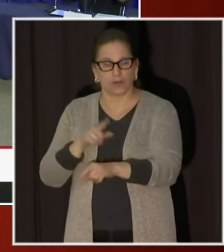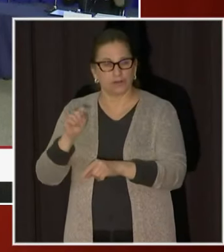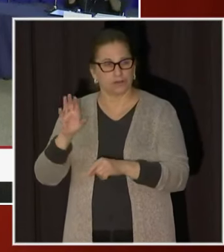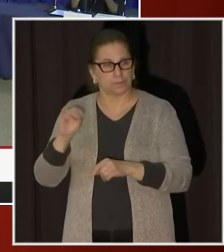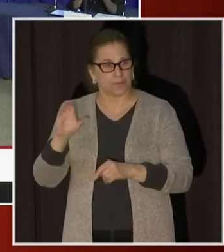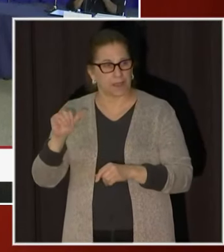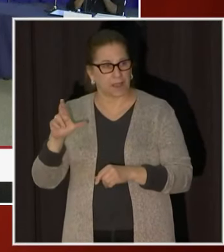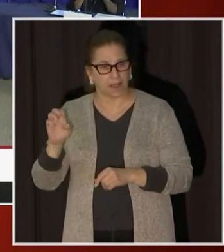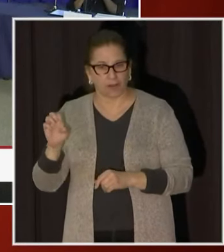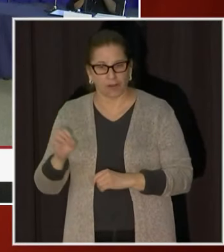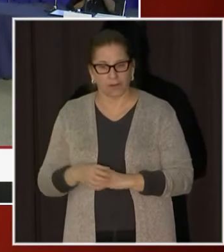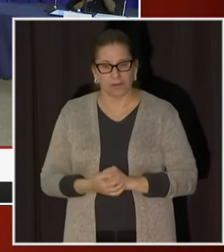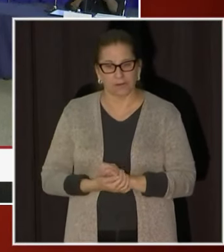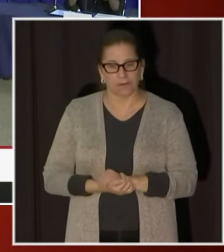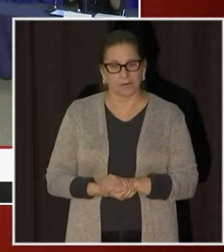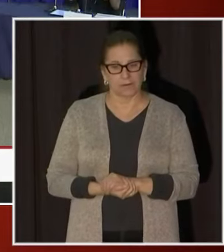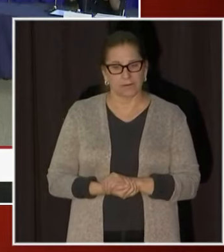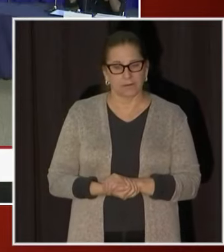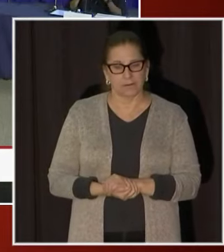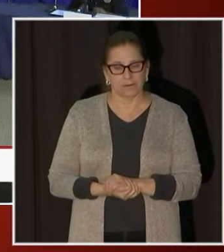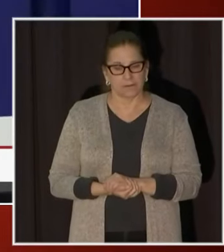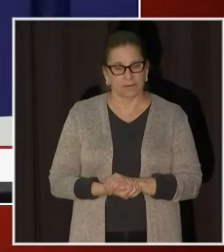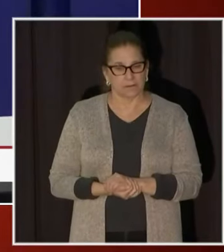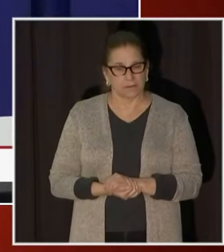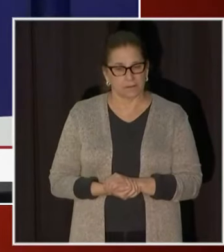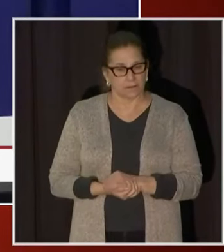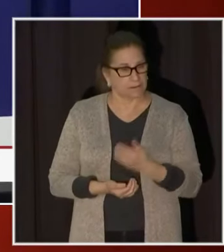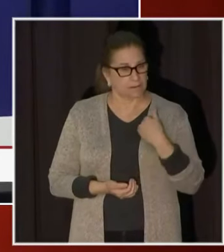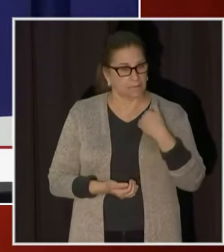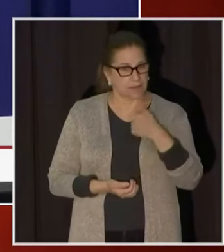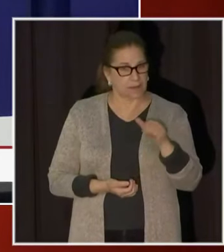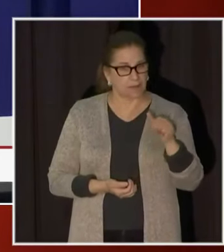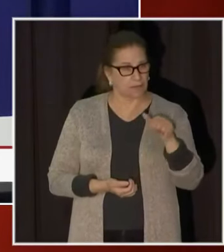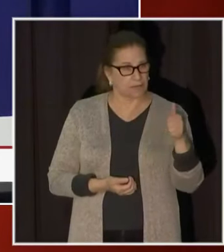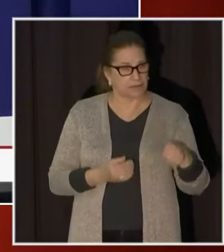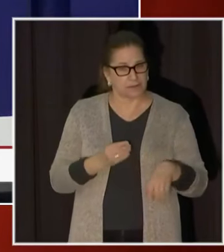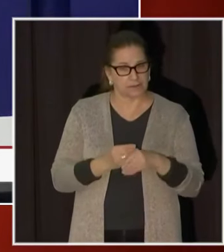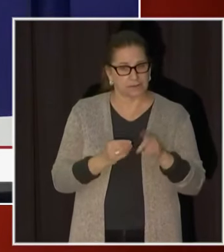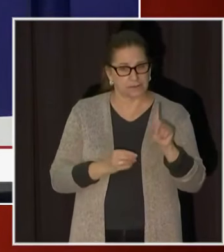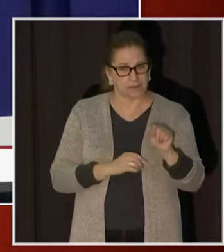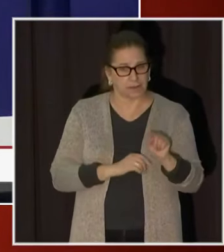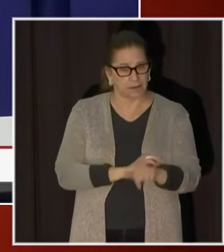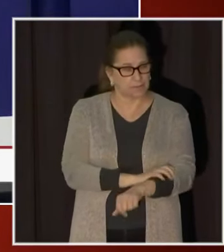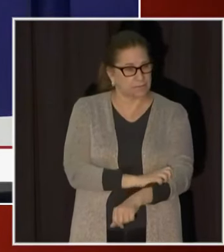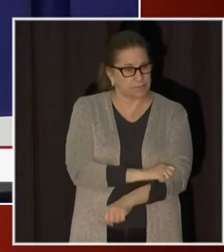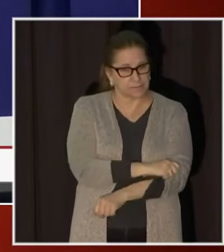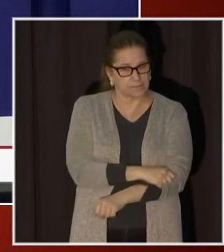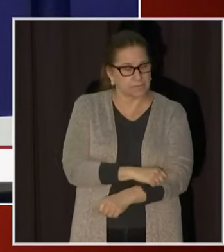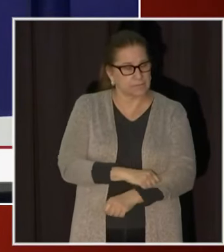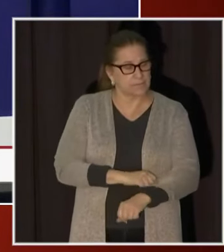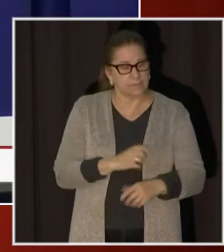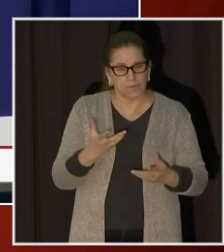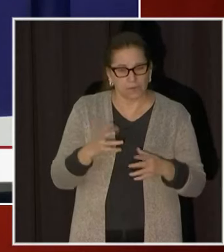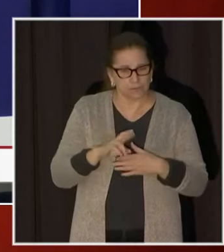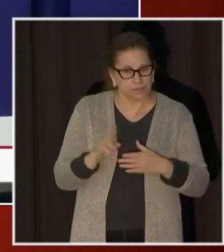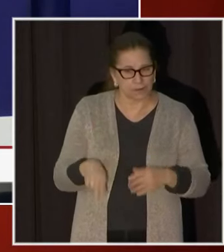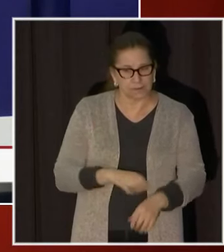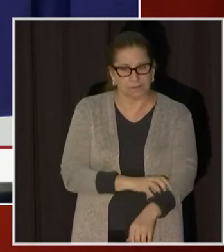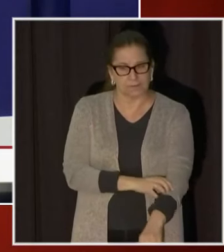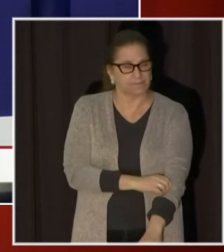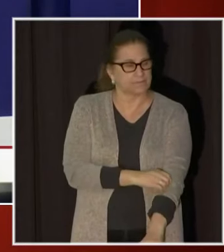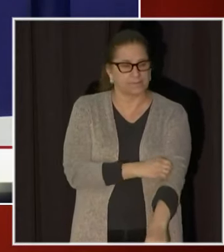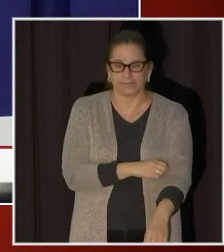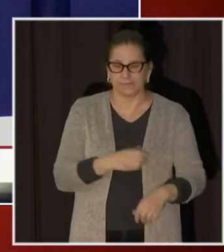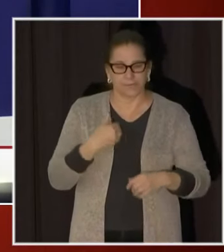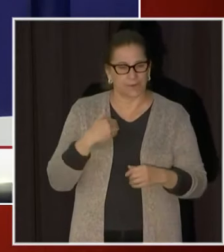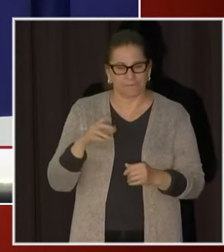congregate settings. Do you have any data back just on how many tests were conducted or what results came back from that? I don't have any data on that. The Department